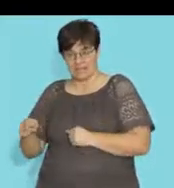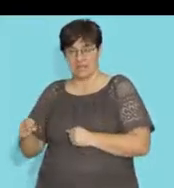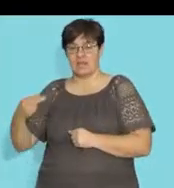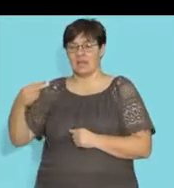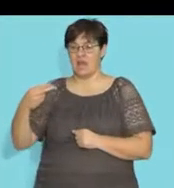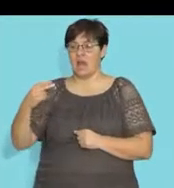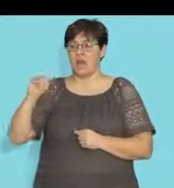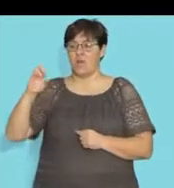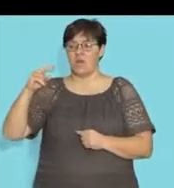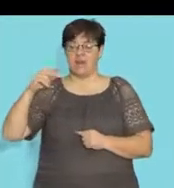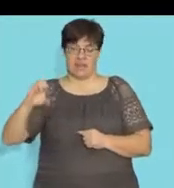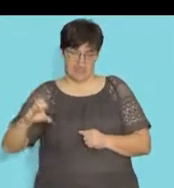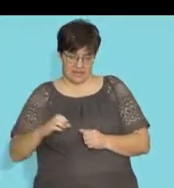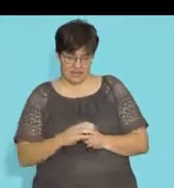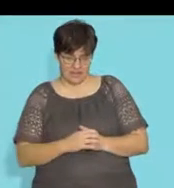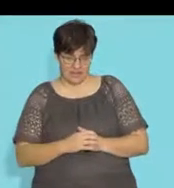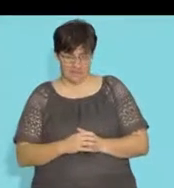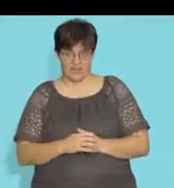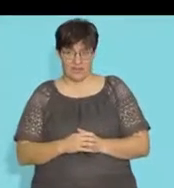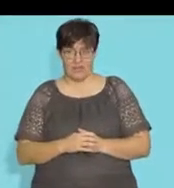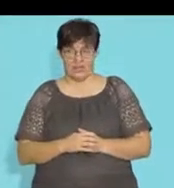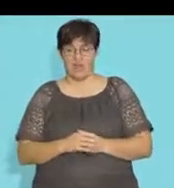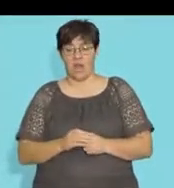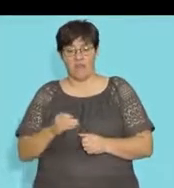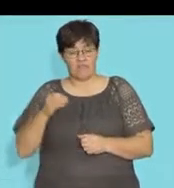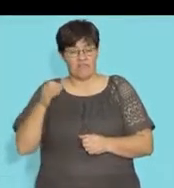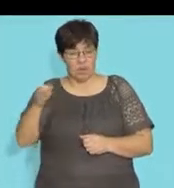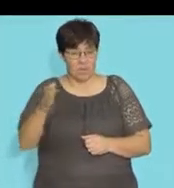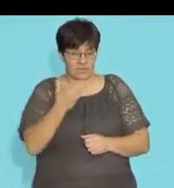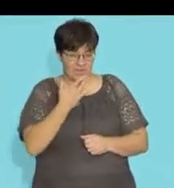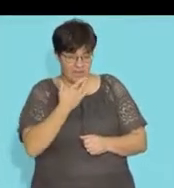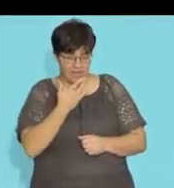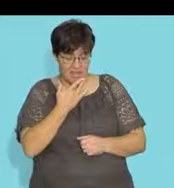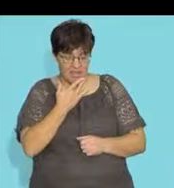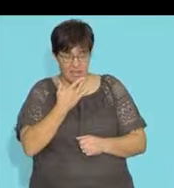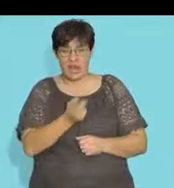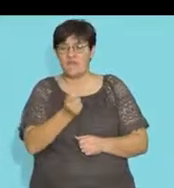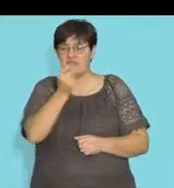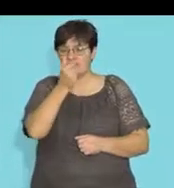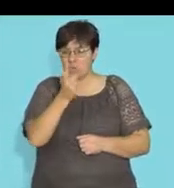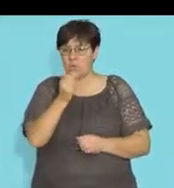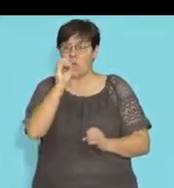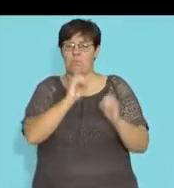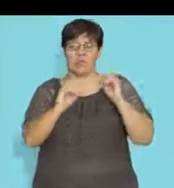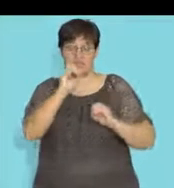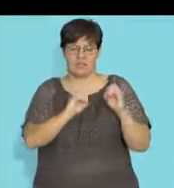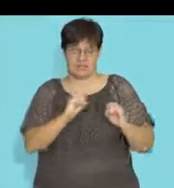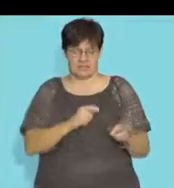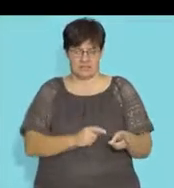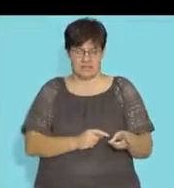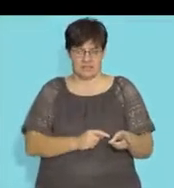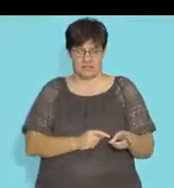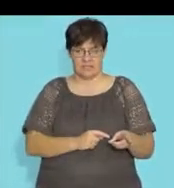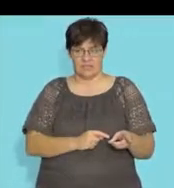be in an ionic form. So when the forward reaction is favored, very few molecules of